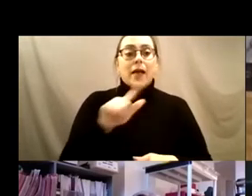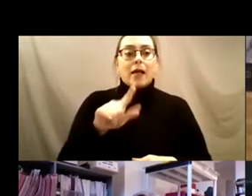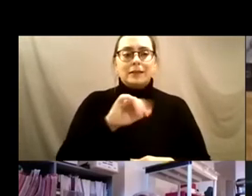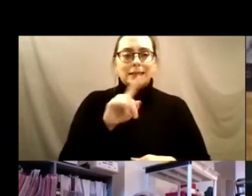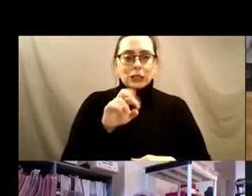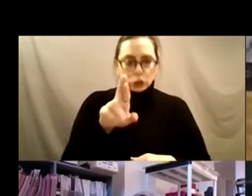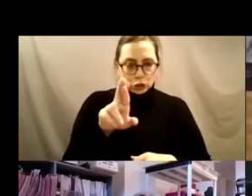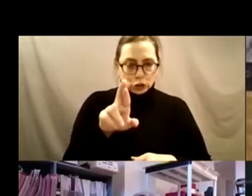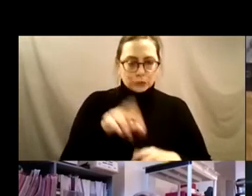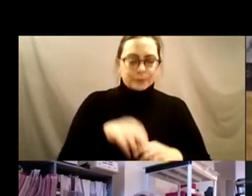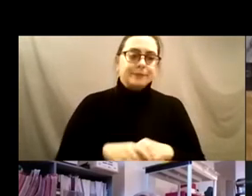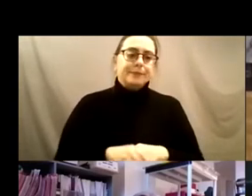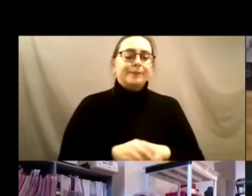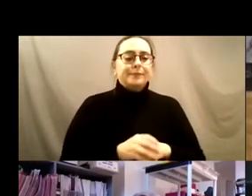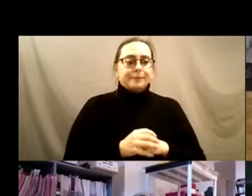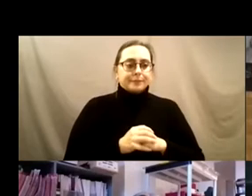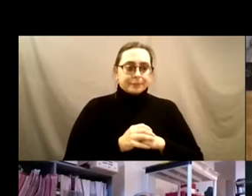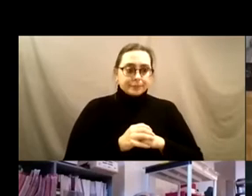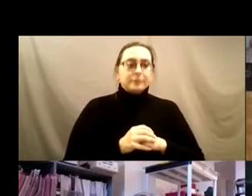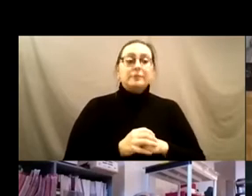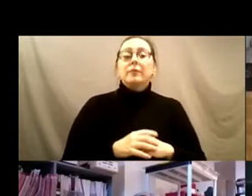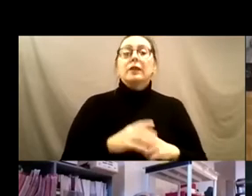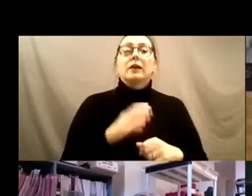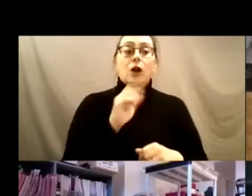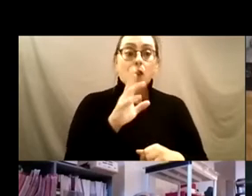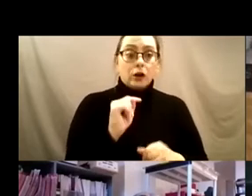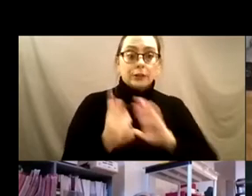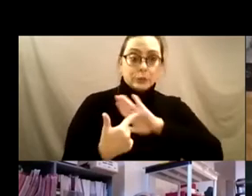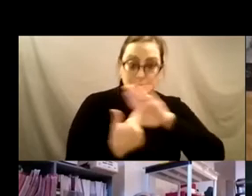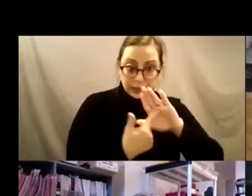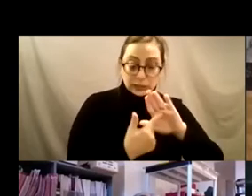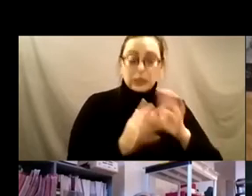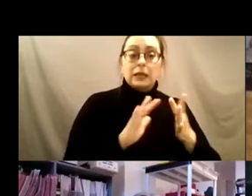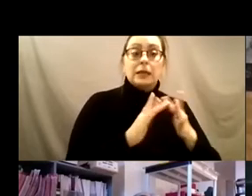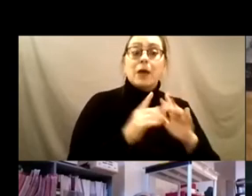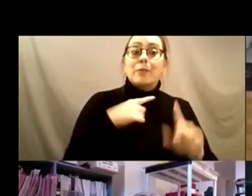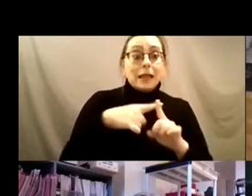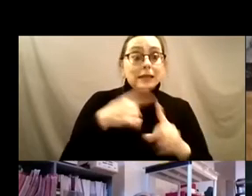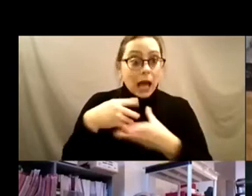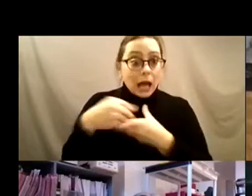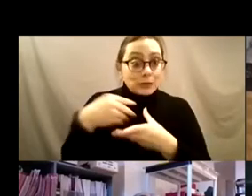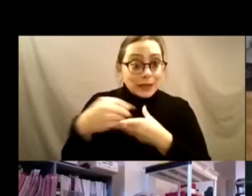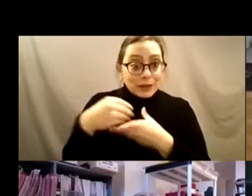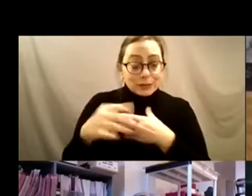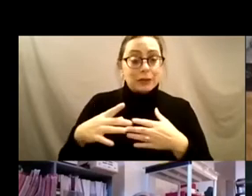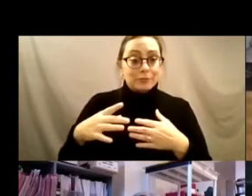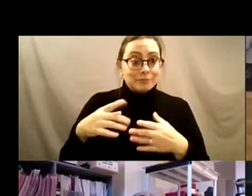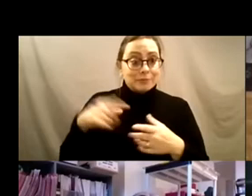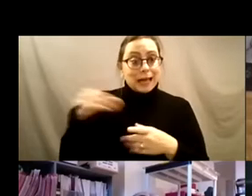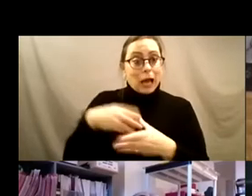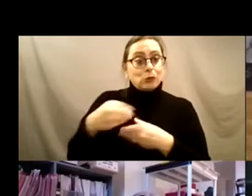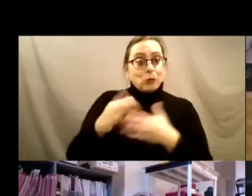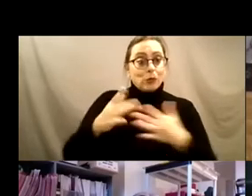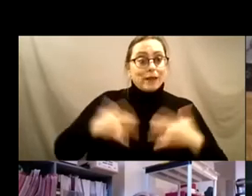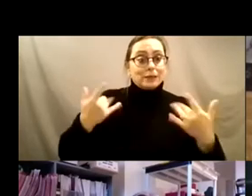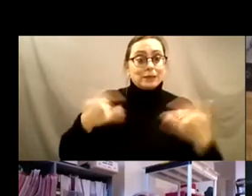and the artwork was presented online as well as outdoor at a socially distanced outdoor